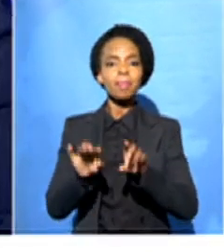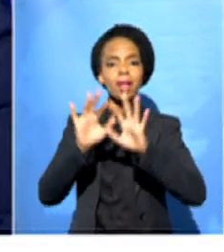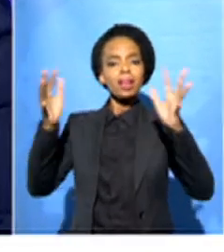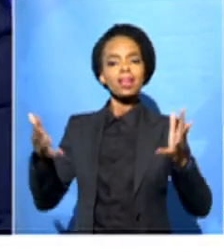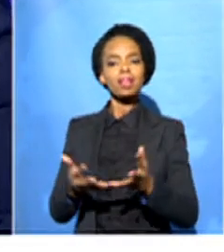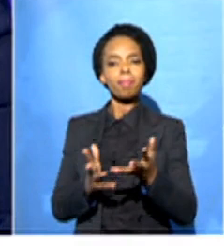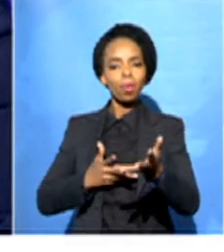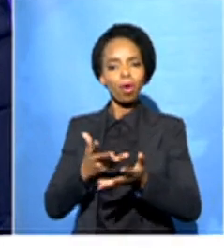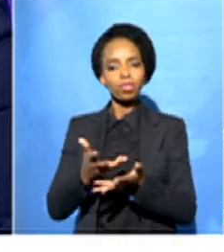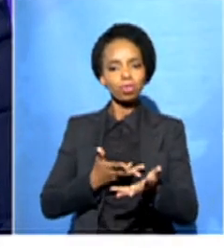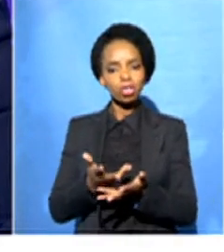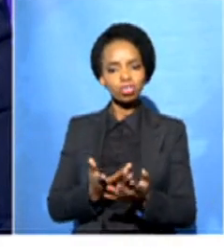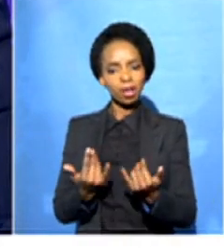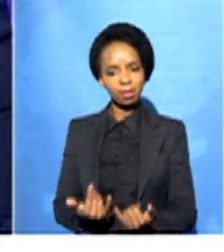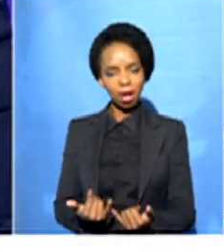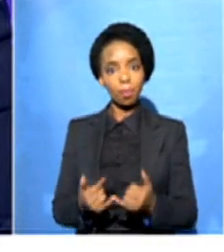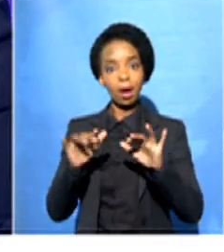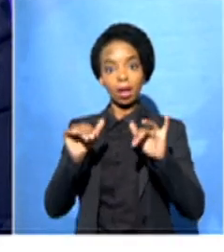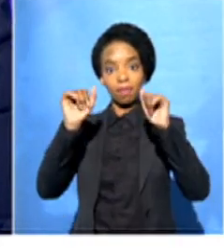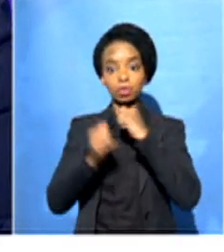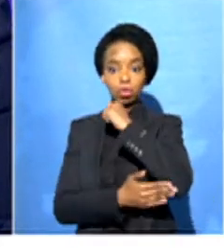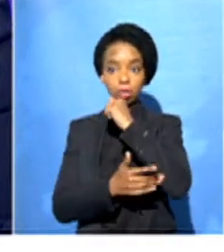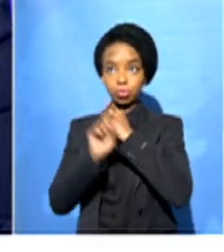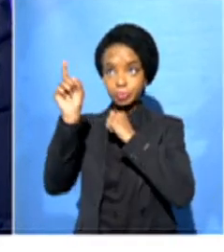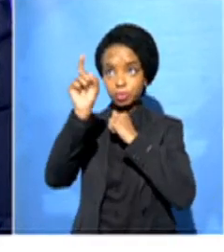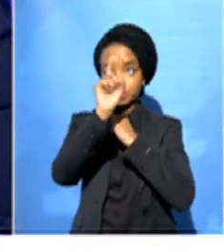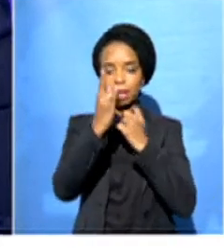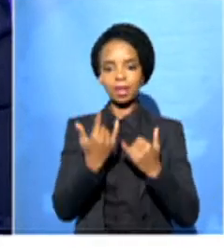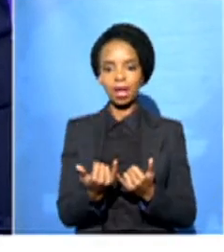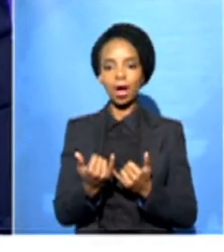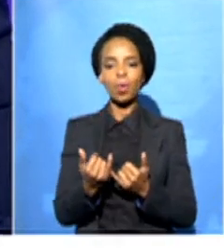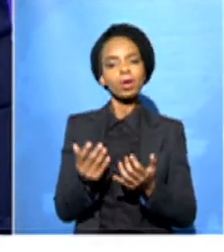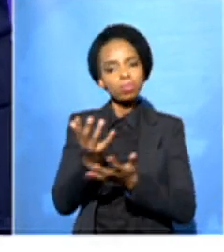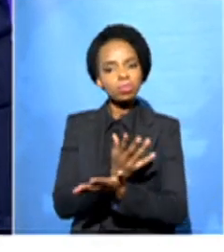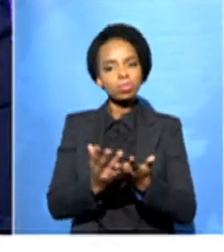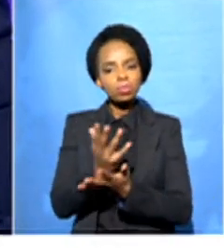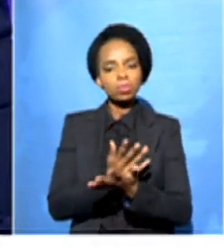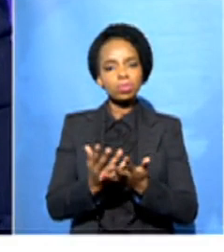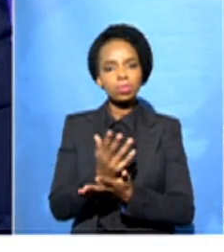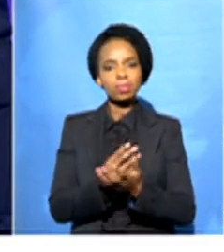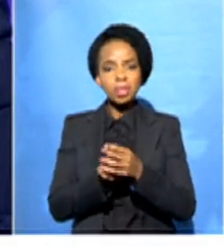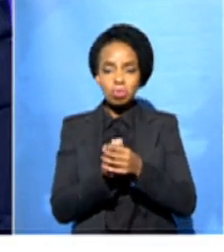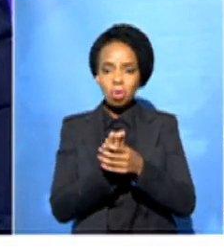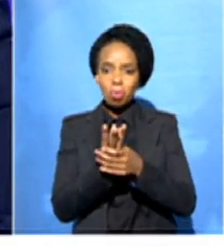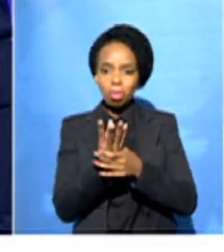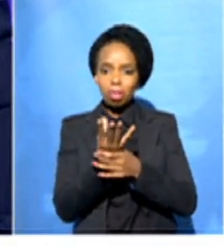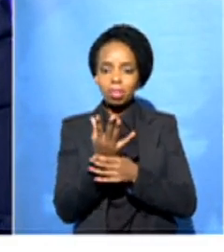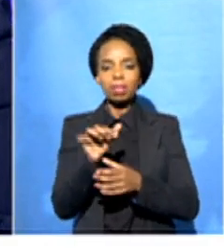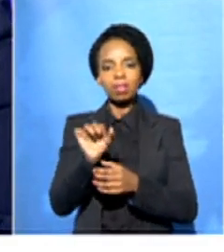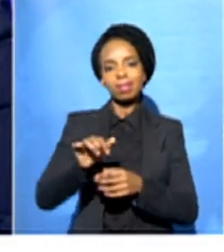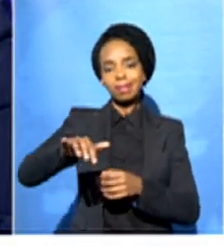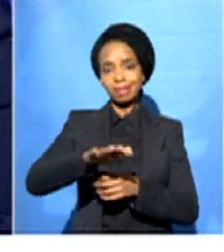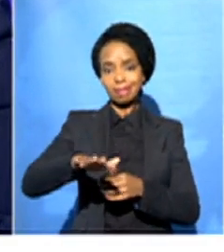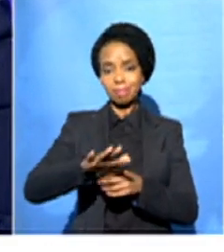in advanced countries there's conversations about the exponential growth of correctional